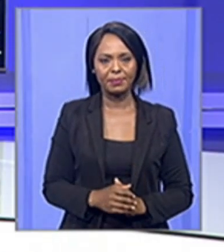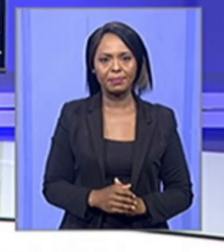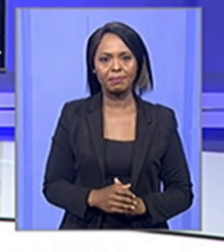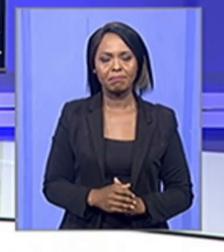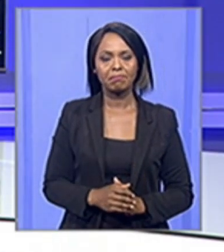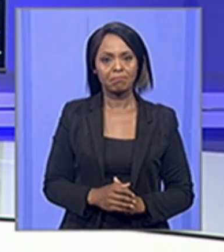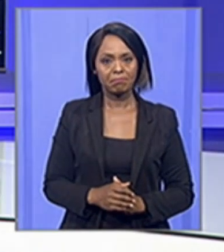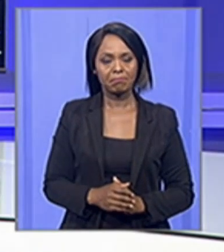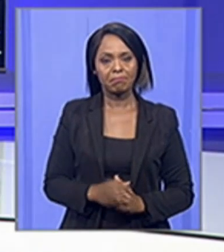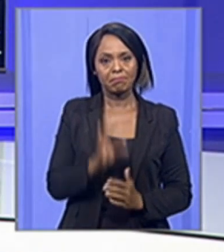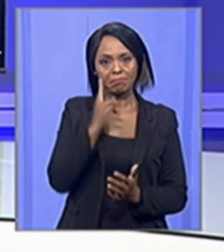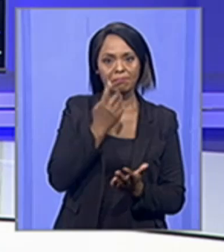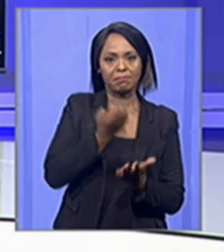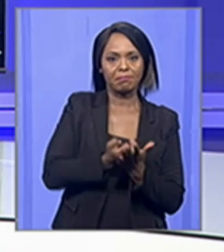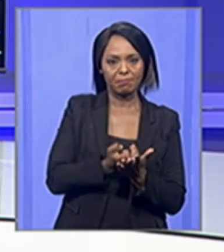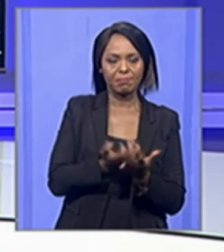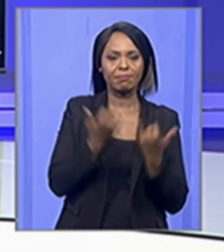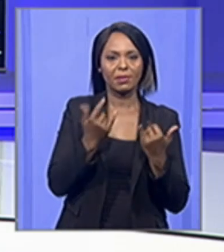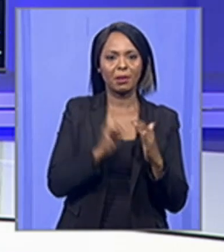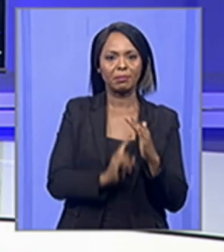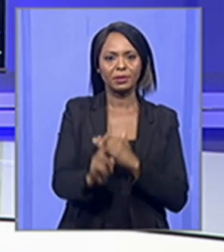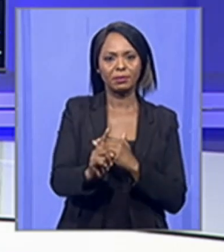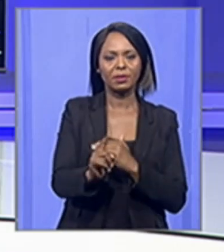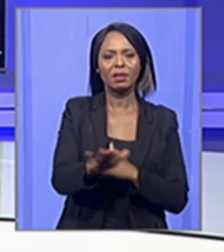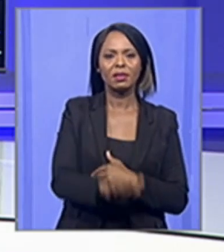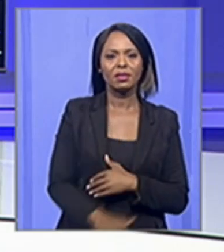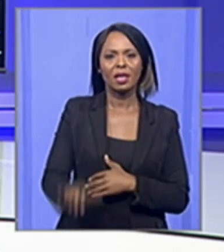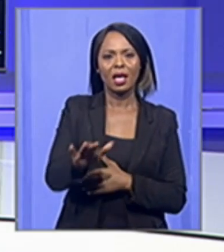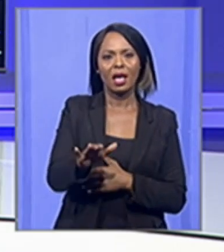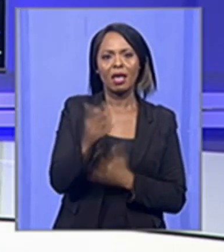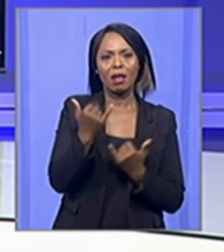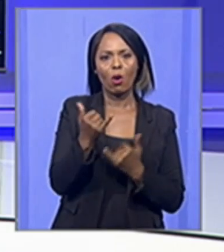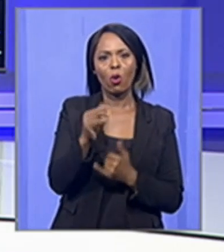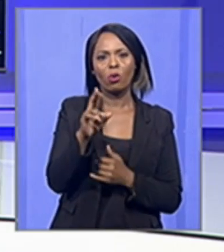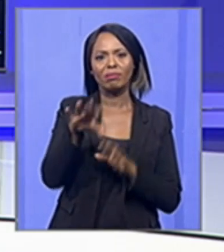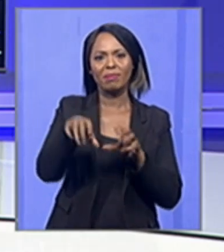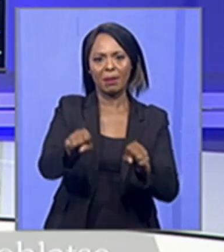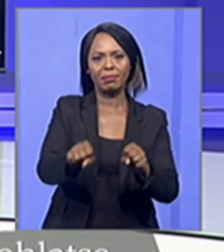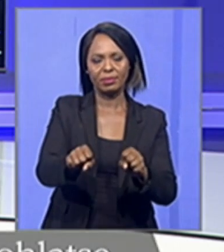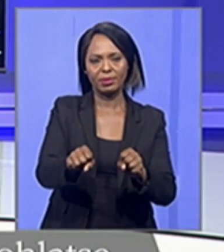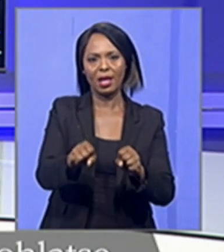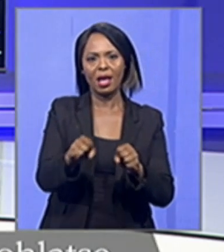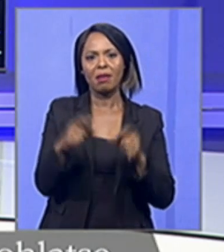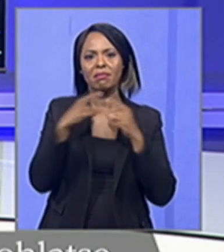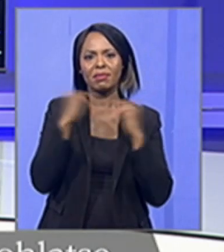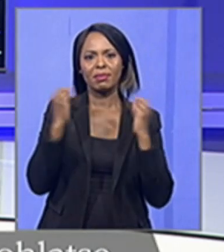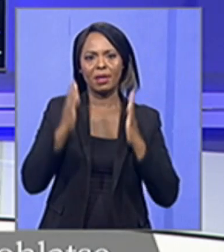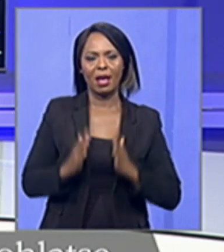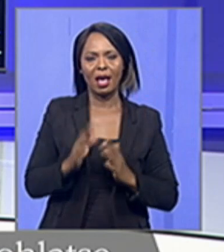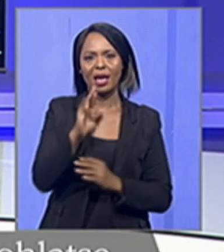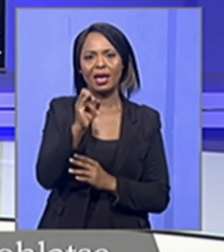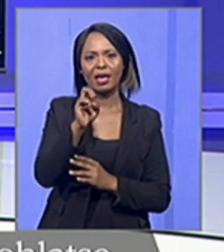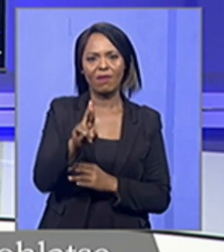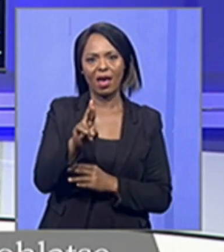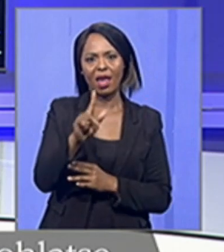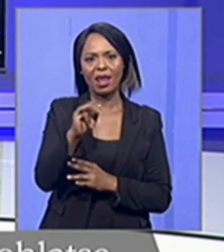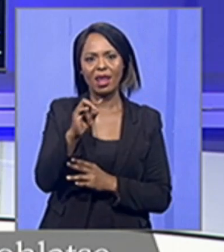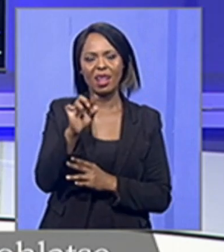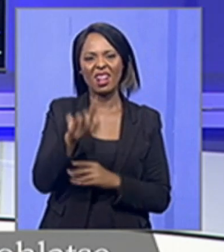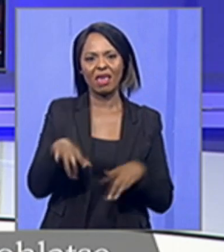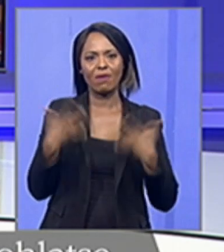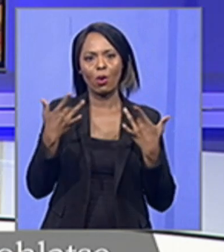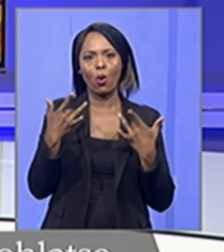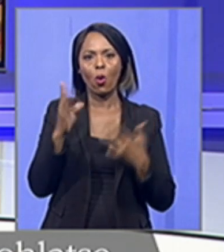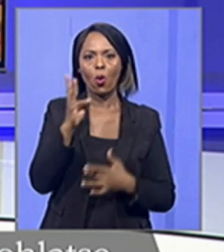Bohlatse bja go ngwala tshekong ya go phaya thetho ka kgang kgahlanong le moetapele wa kereke ya Rivers of Living Waters Stephen Bafana